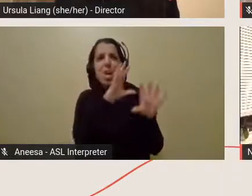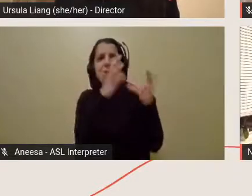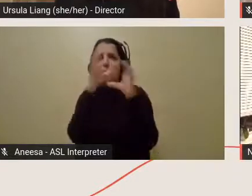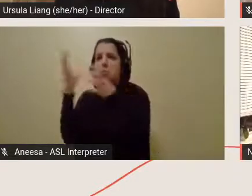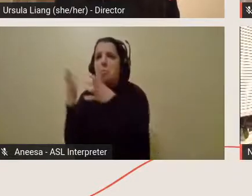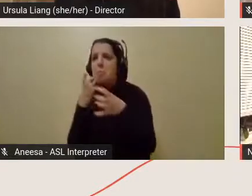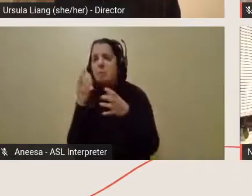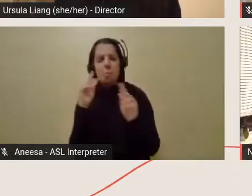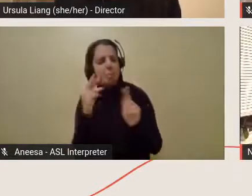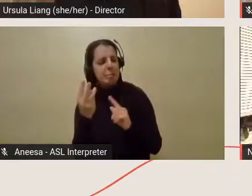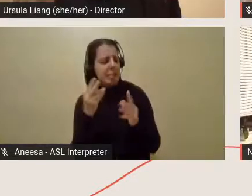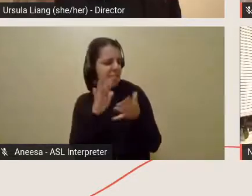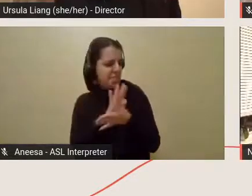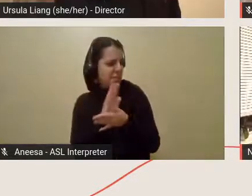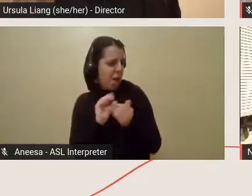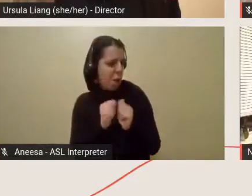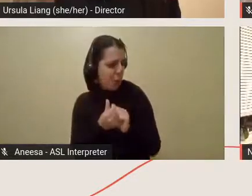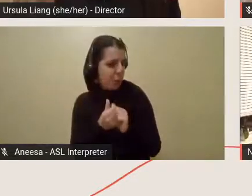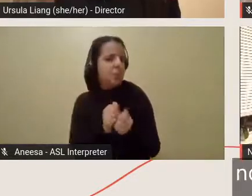was trying to do,